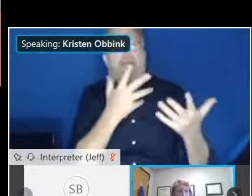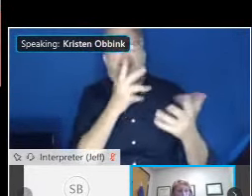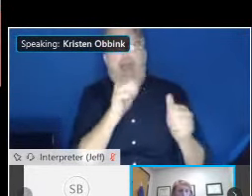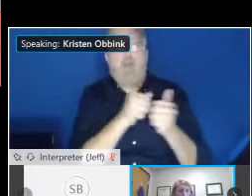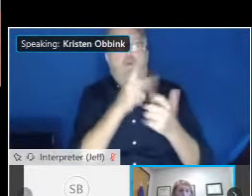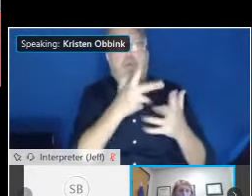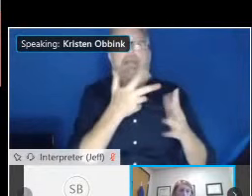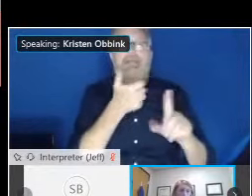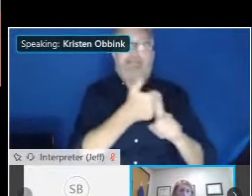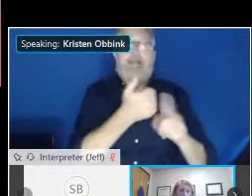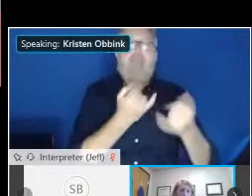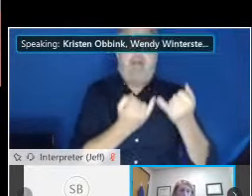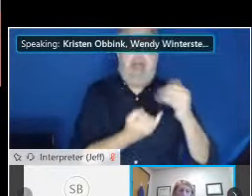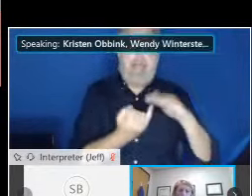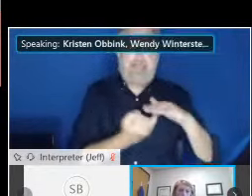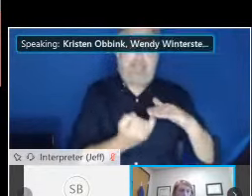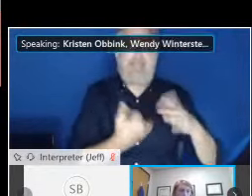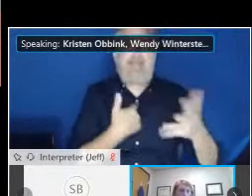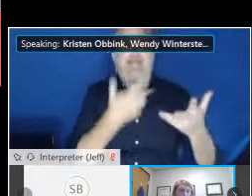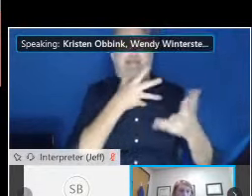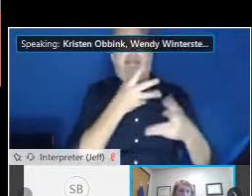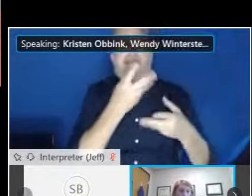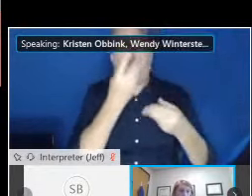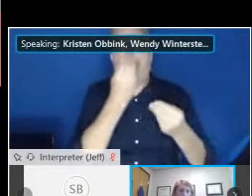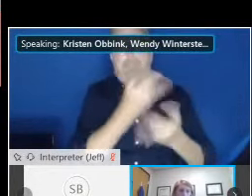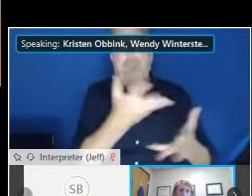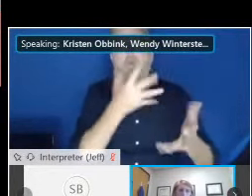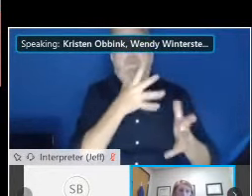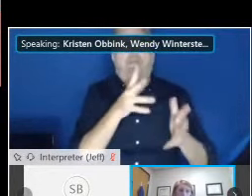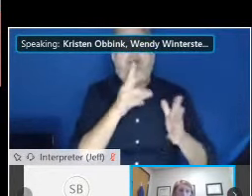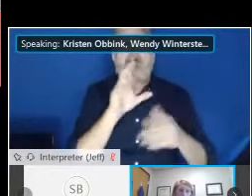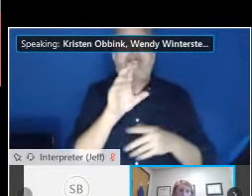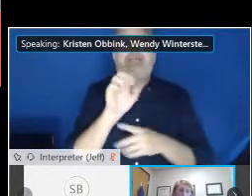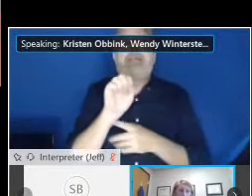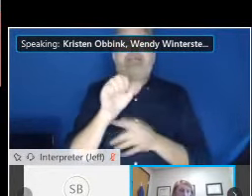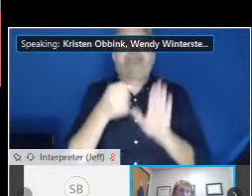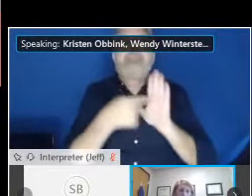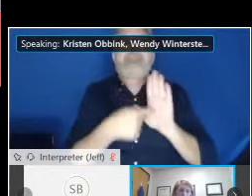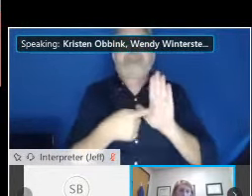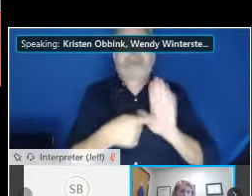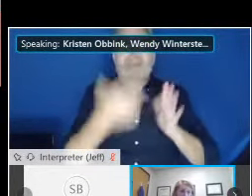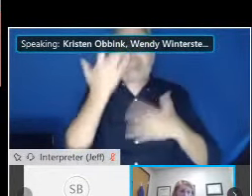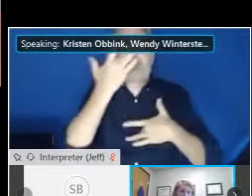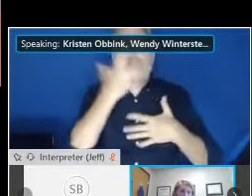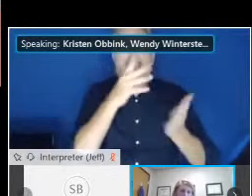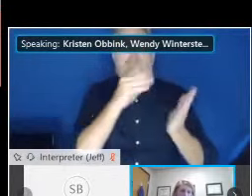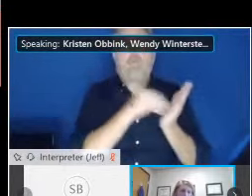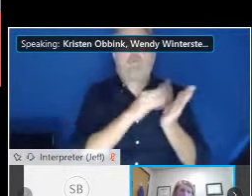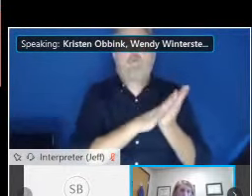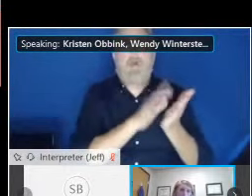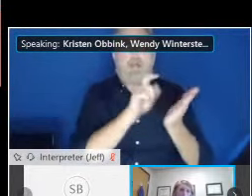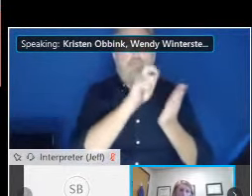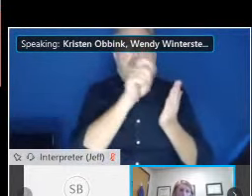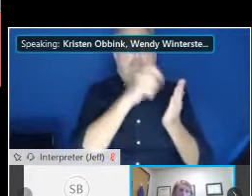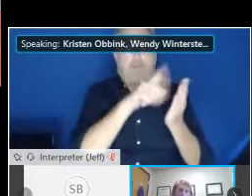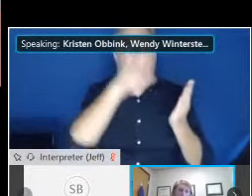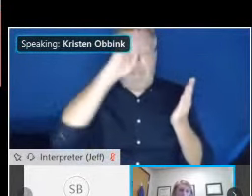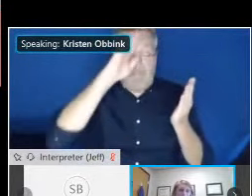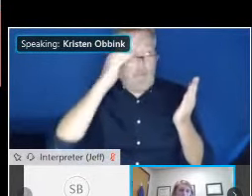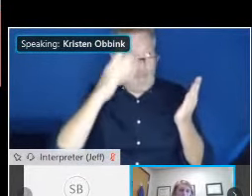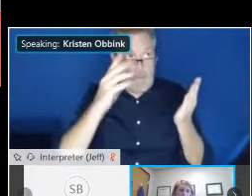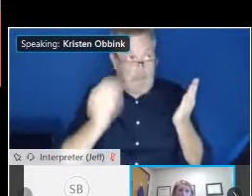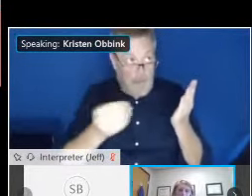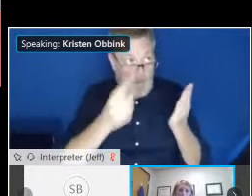and resources, and also connect that person with a daily symptom tracker to help map any symptoms that might come up during